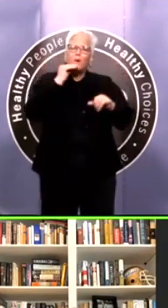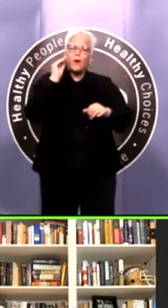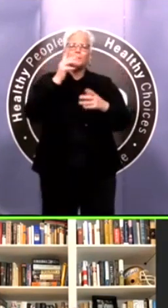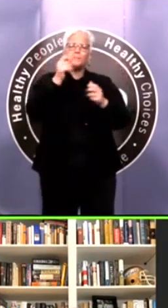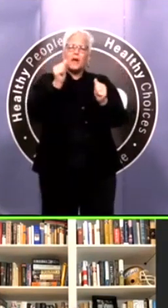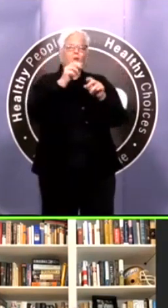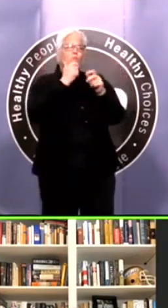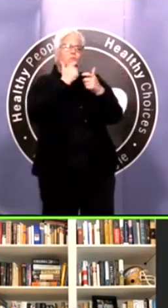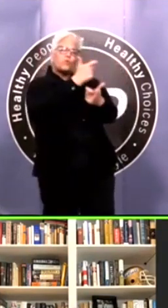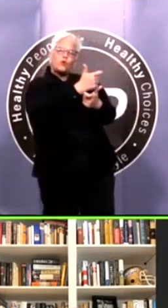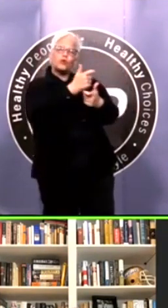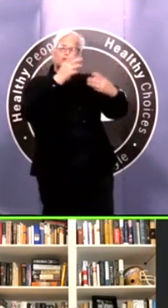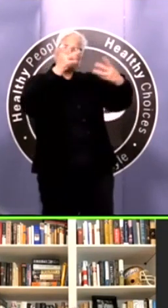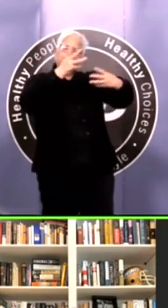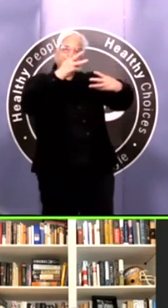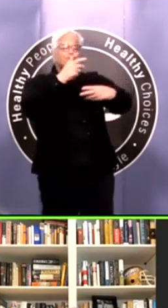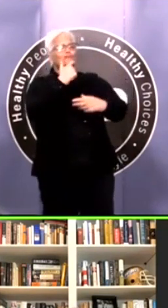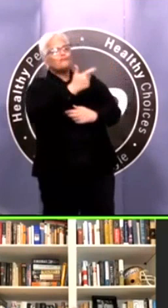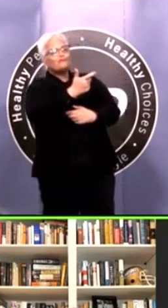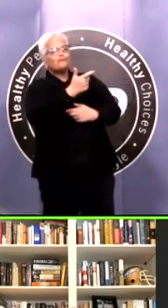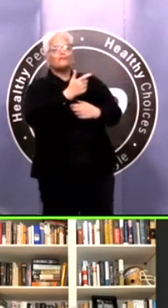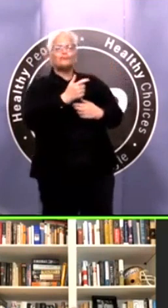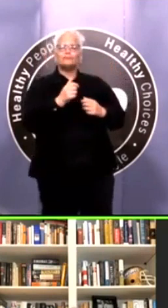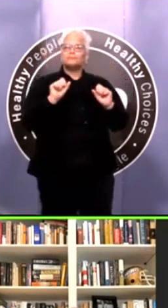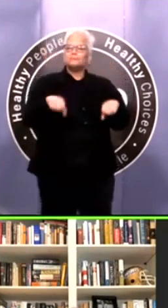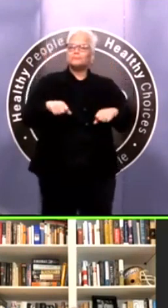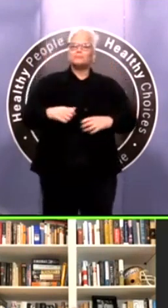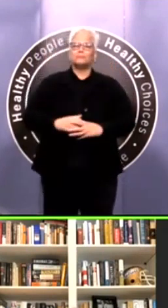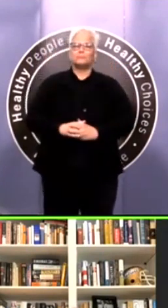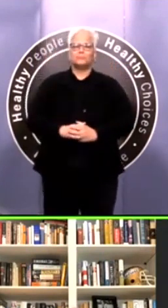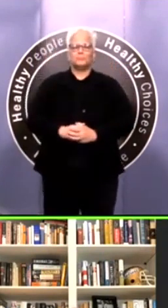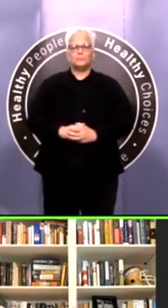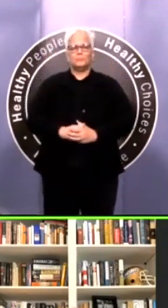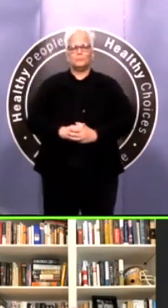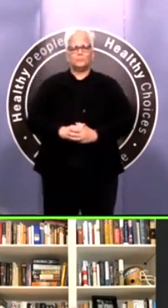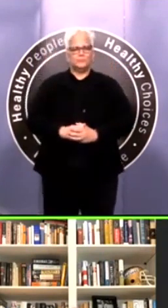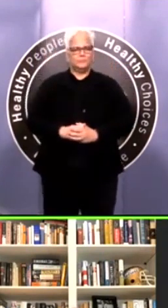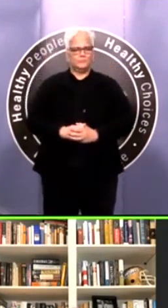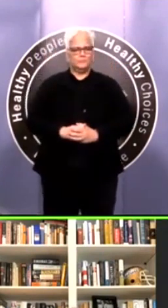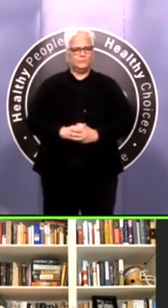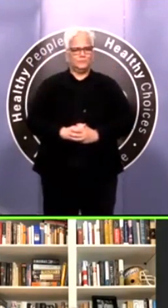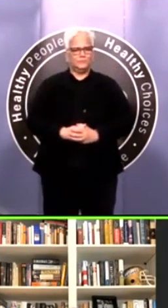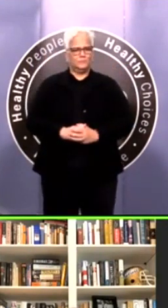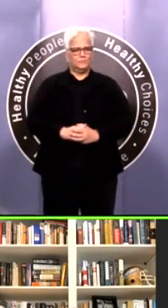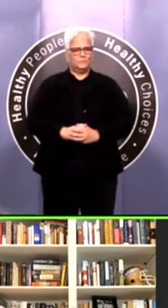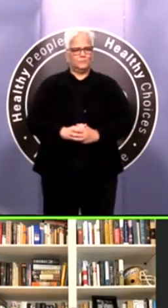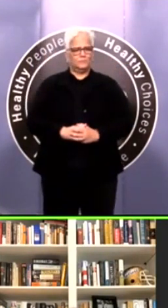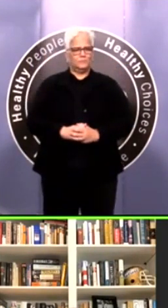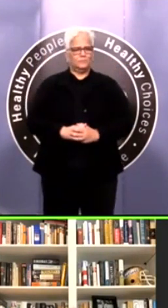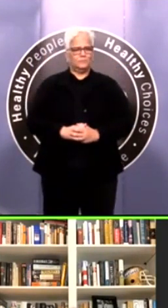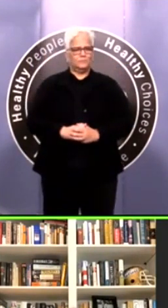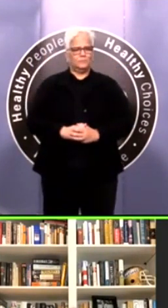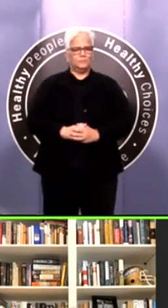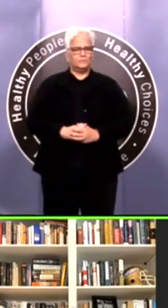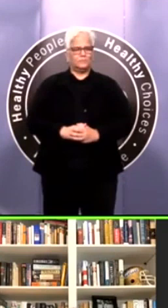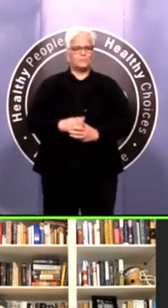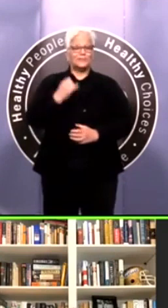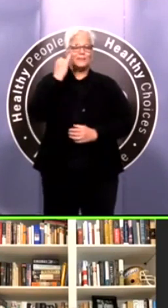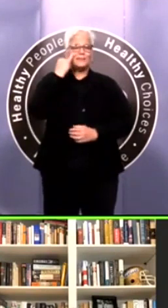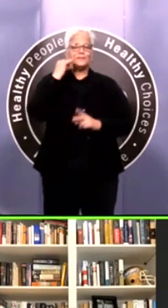services. If people are all sitting in cars in a parking lot watching